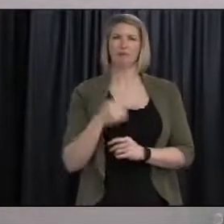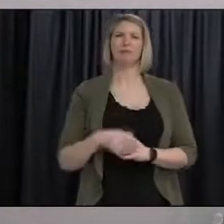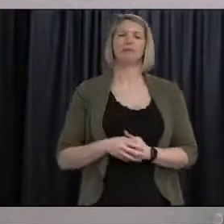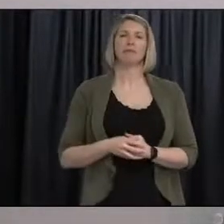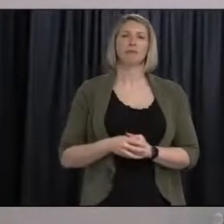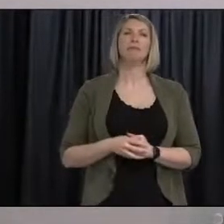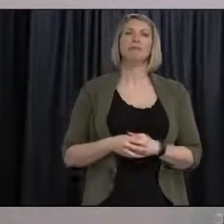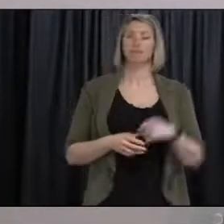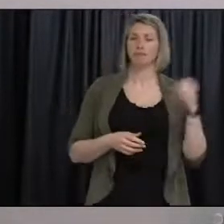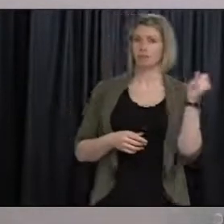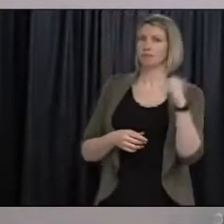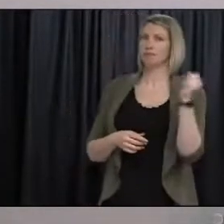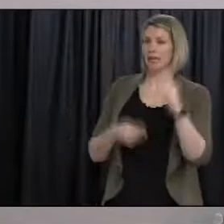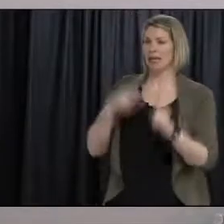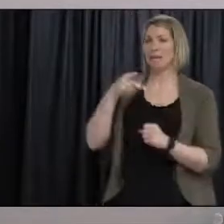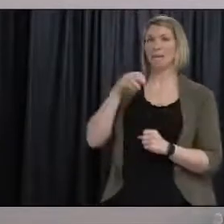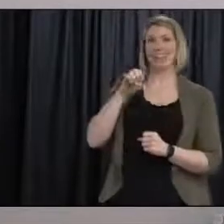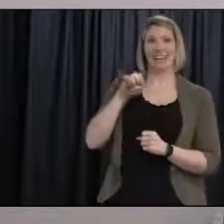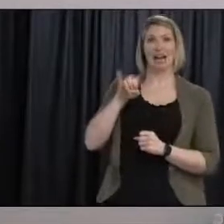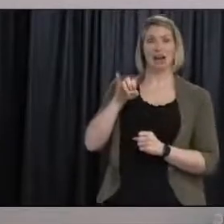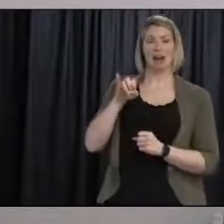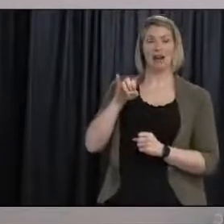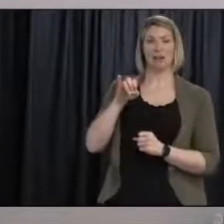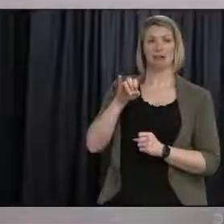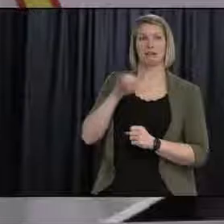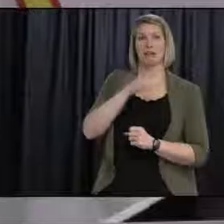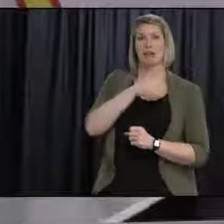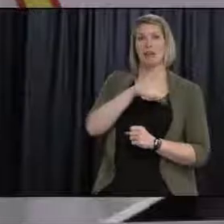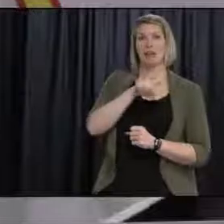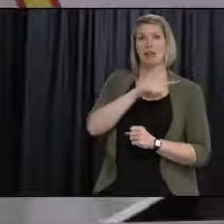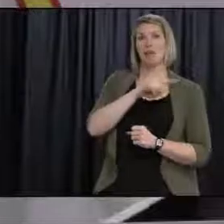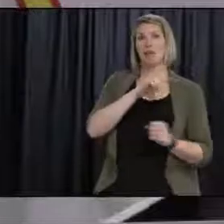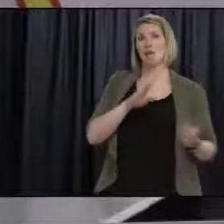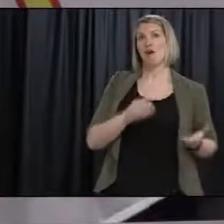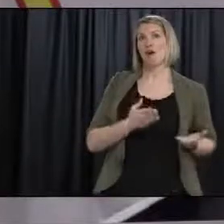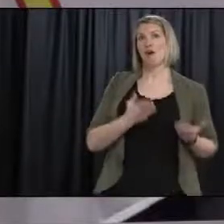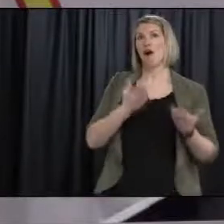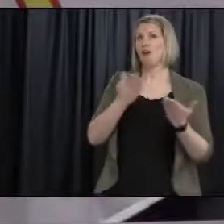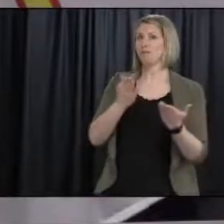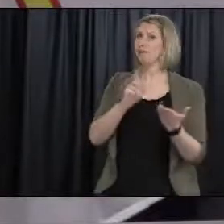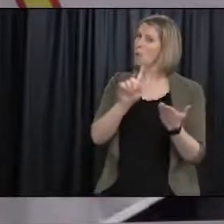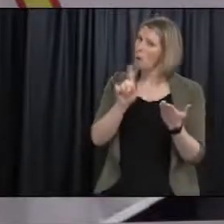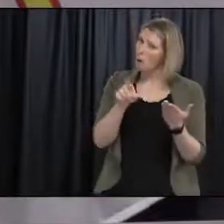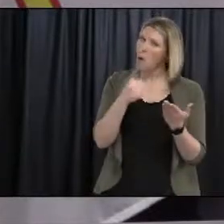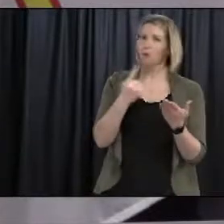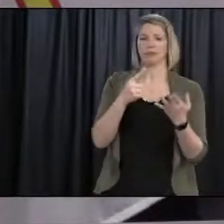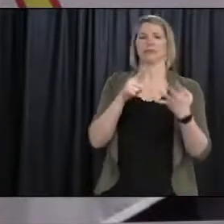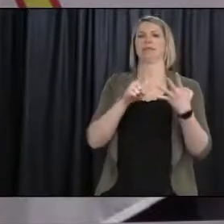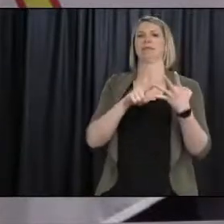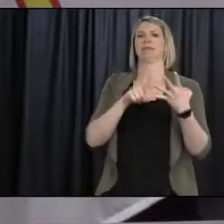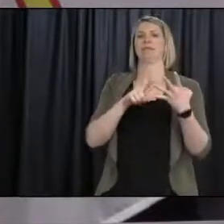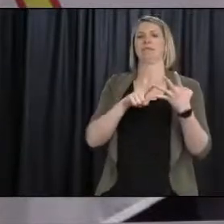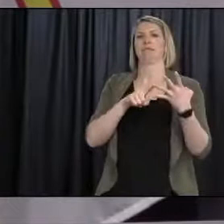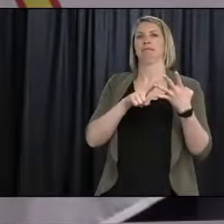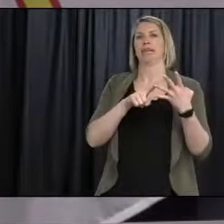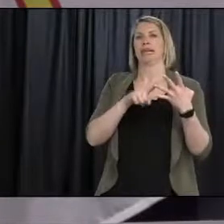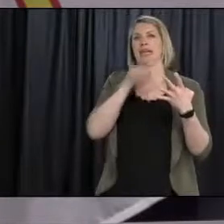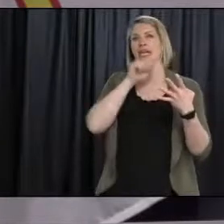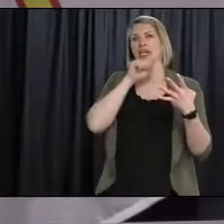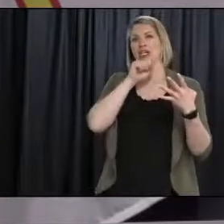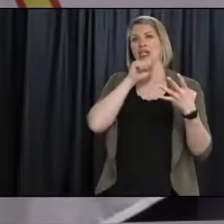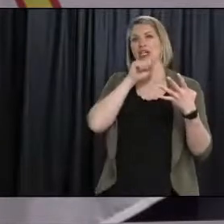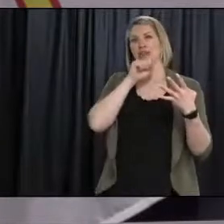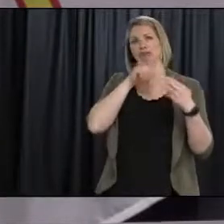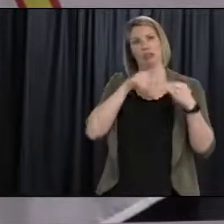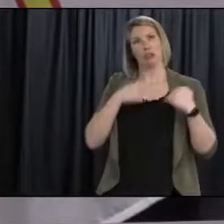So PEI went out today, and we have to remember PEI was offering, they were only offering this vaccine to people to